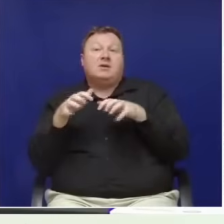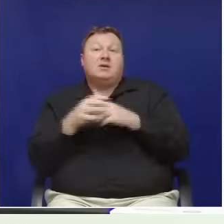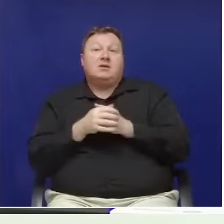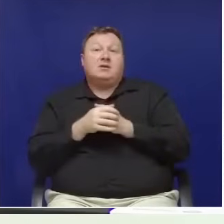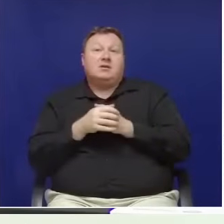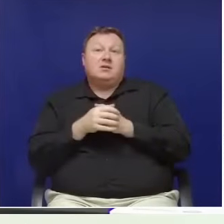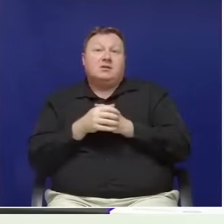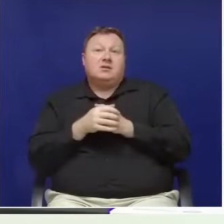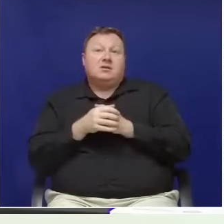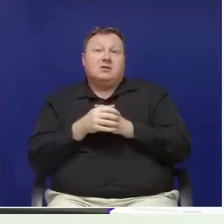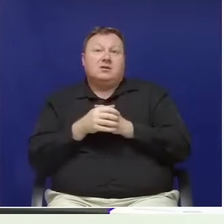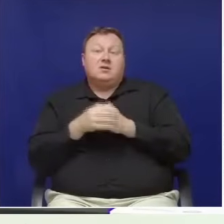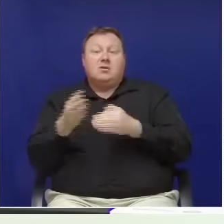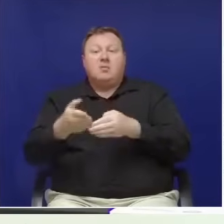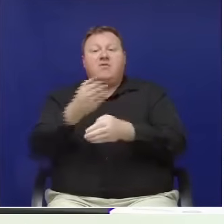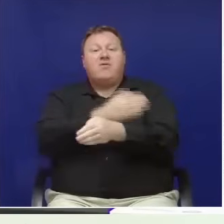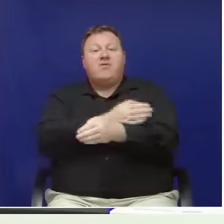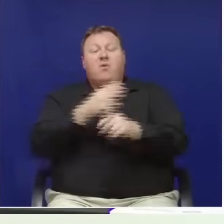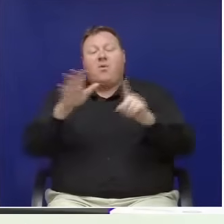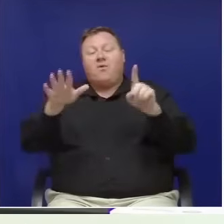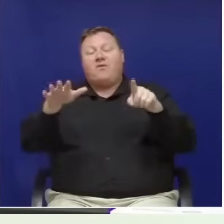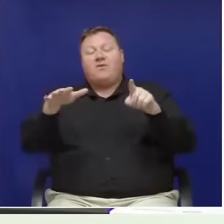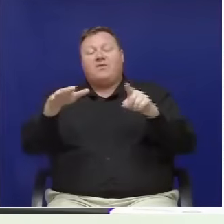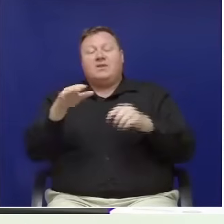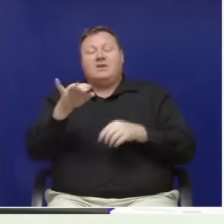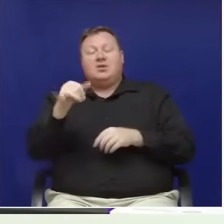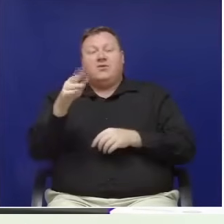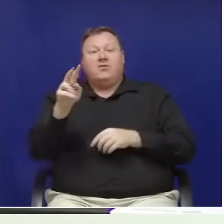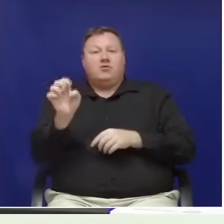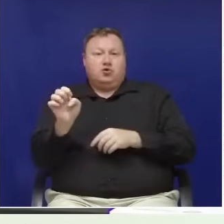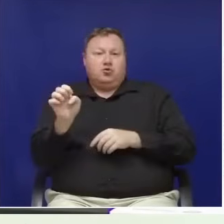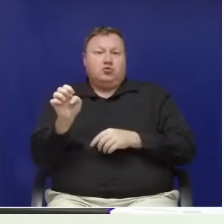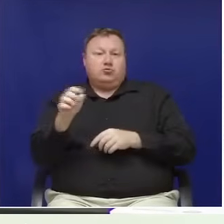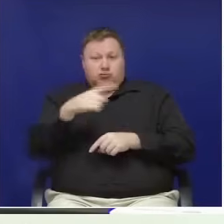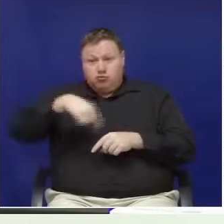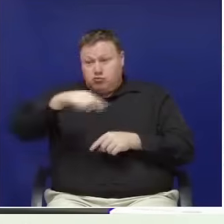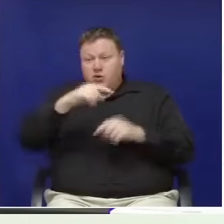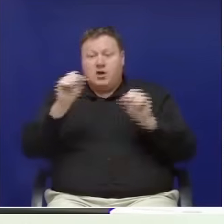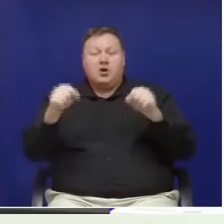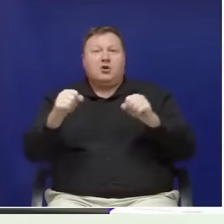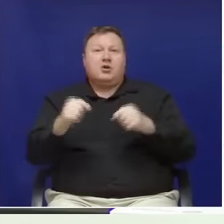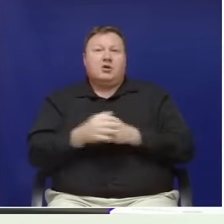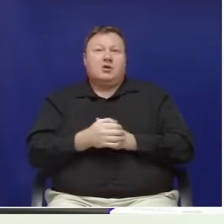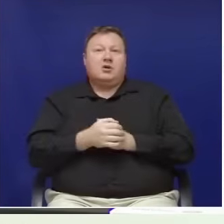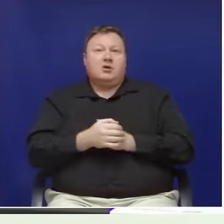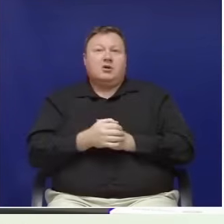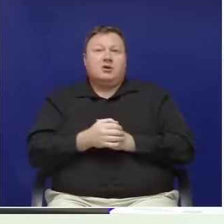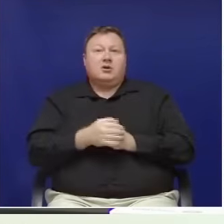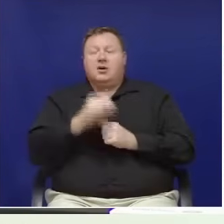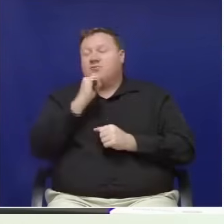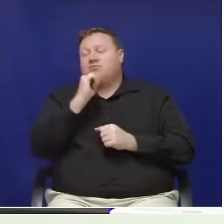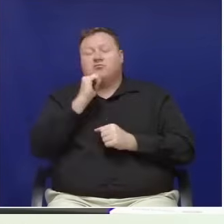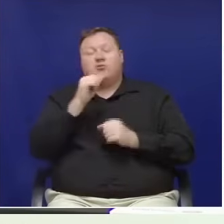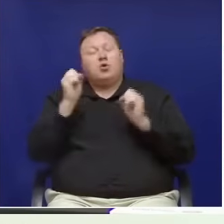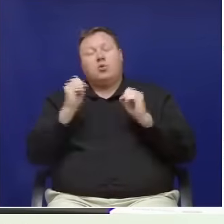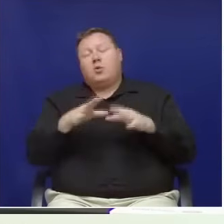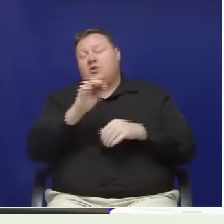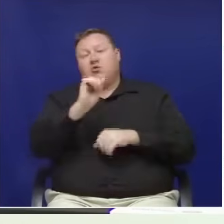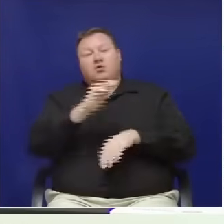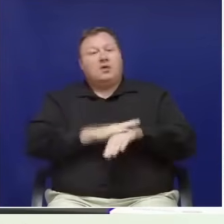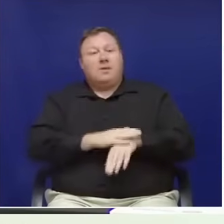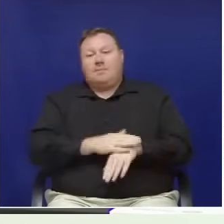before 15th of June, as we have agreed. So I'm not going to waste your time. That's history.